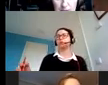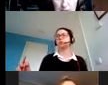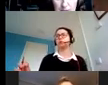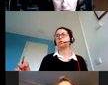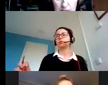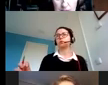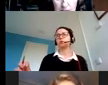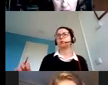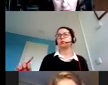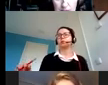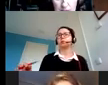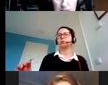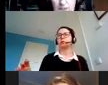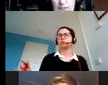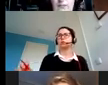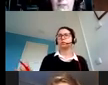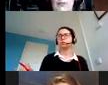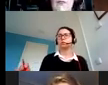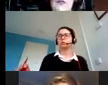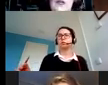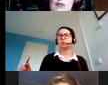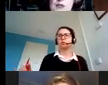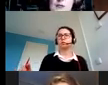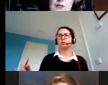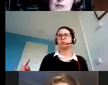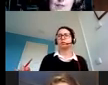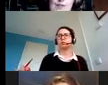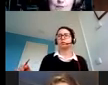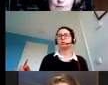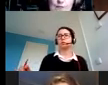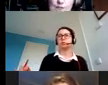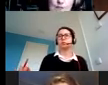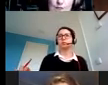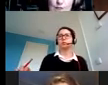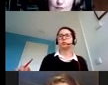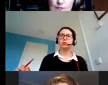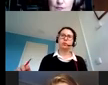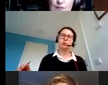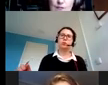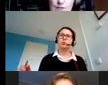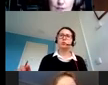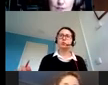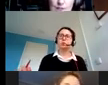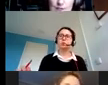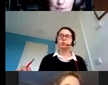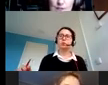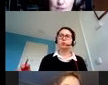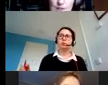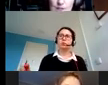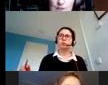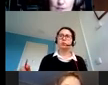to legislate by amending and adopting within their legal system